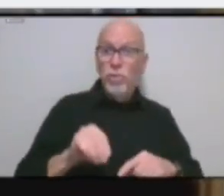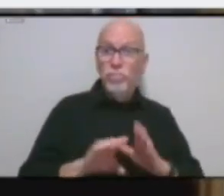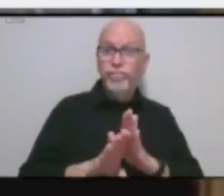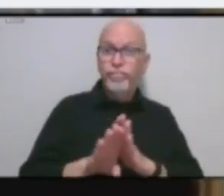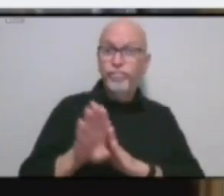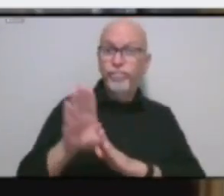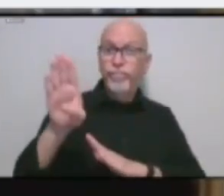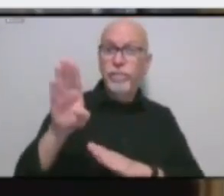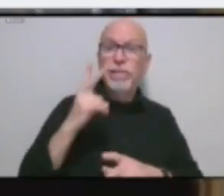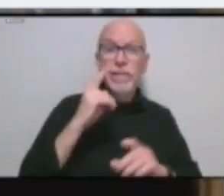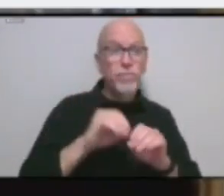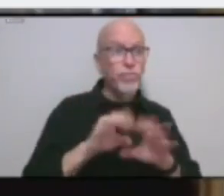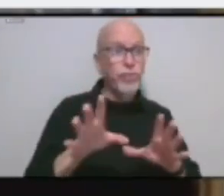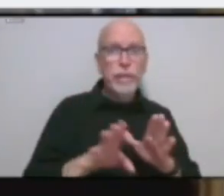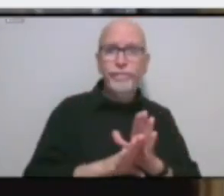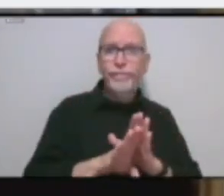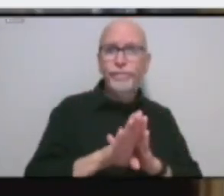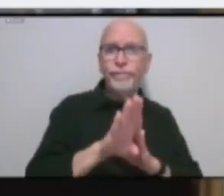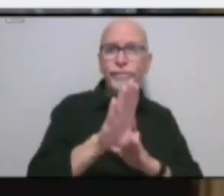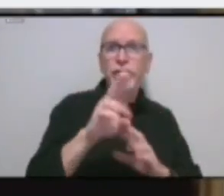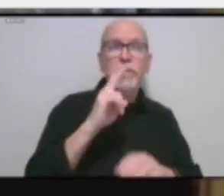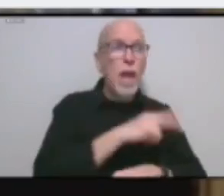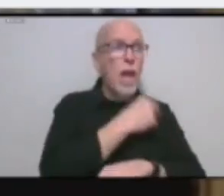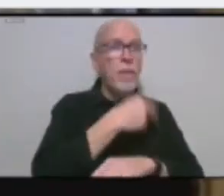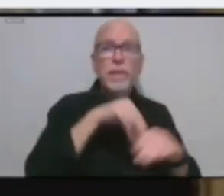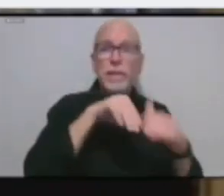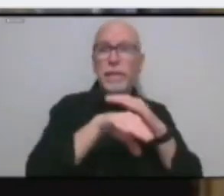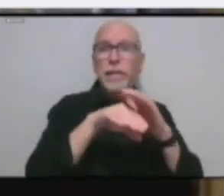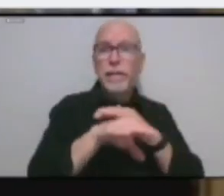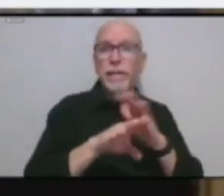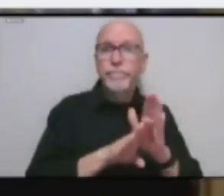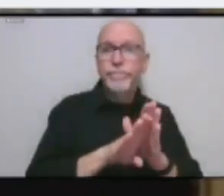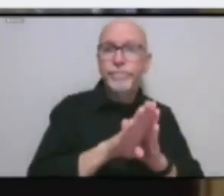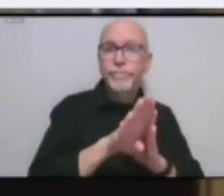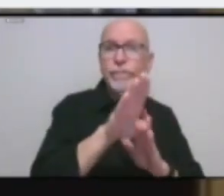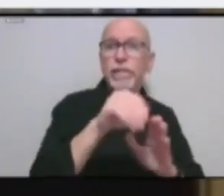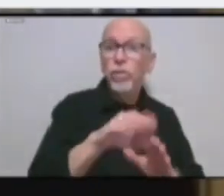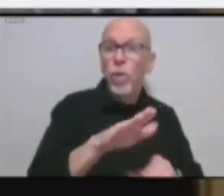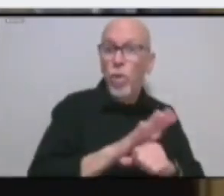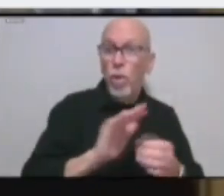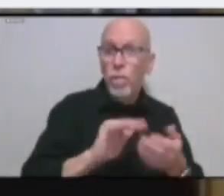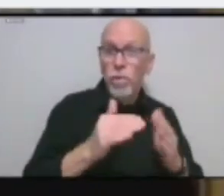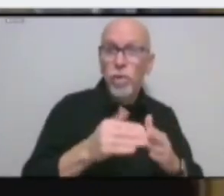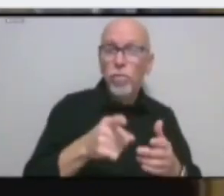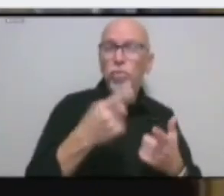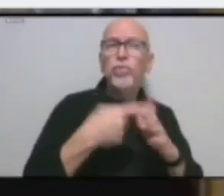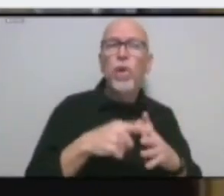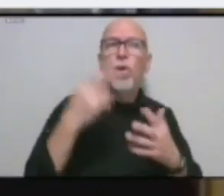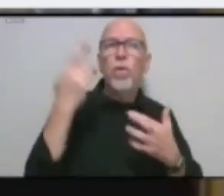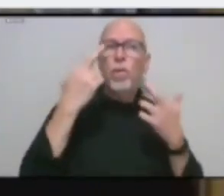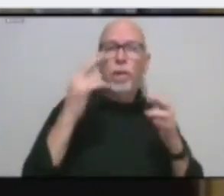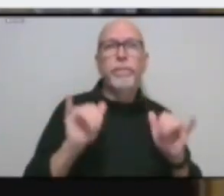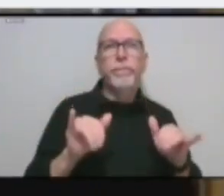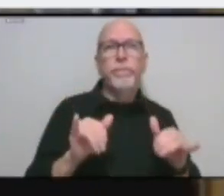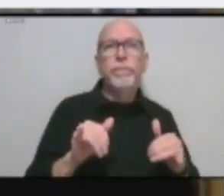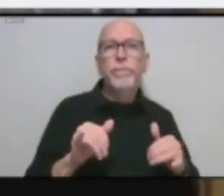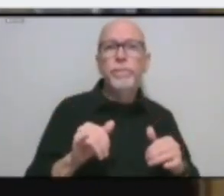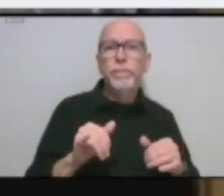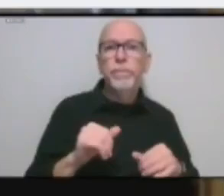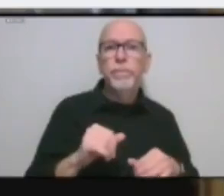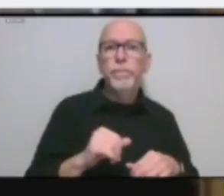spread, when you see the hospitalizations in your local community, and you start to realize,